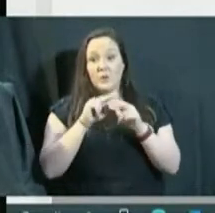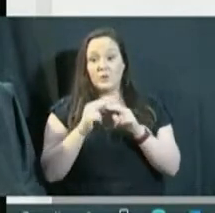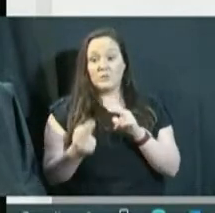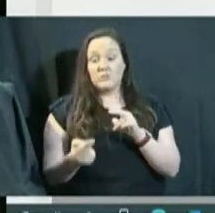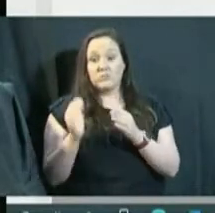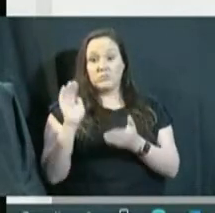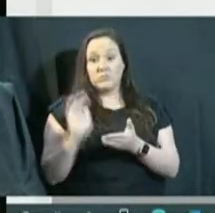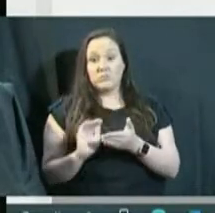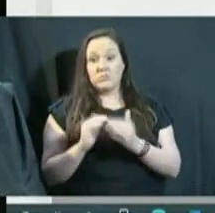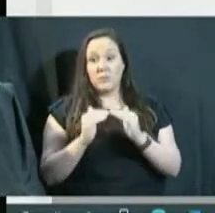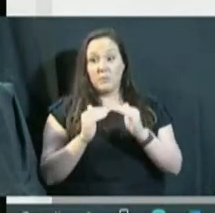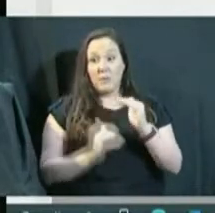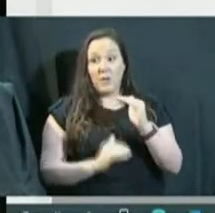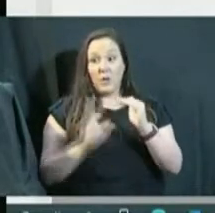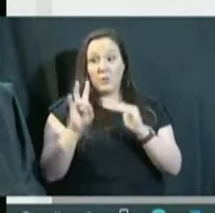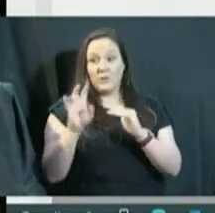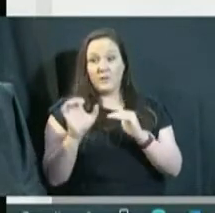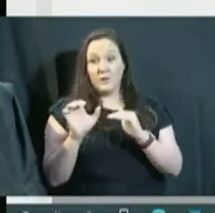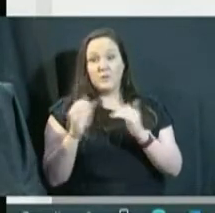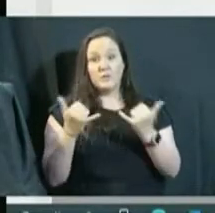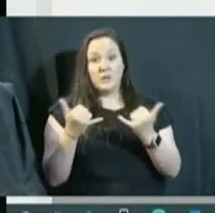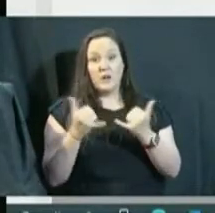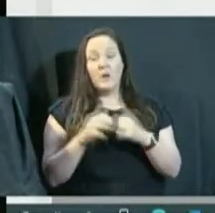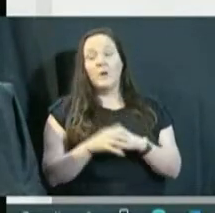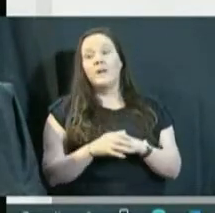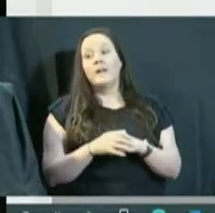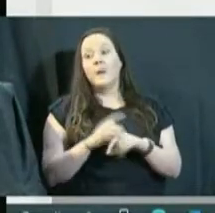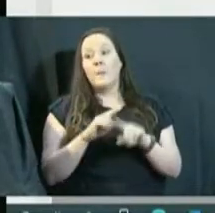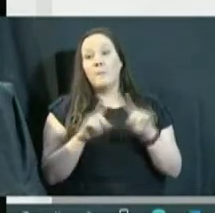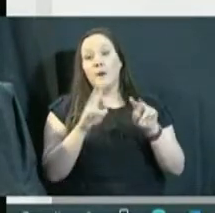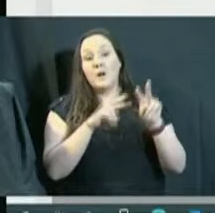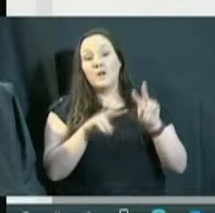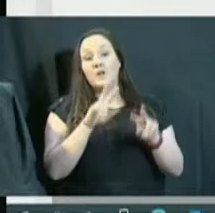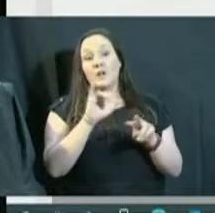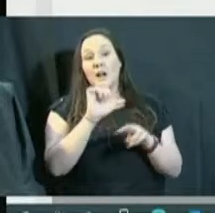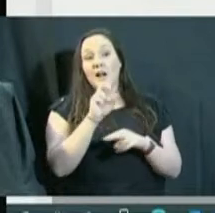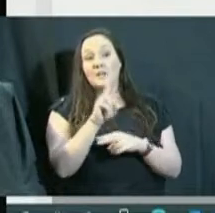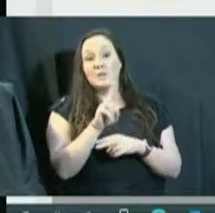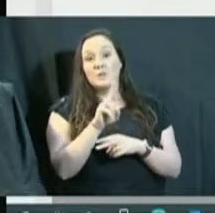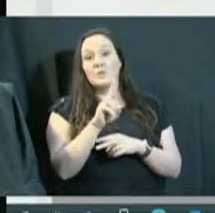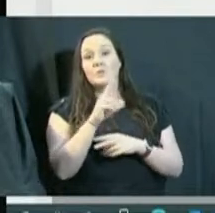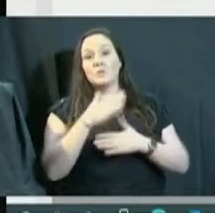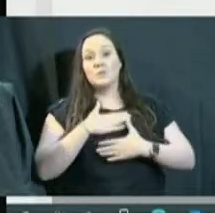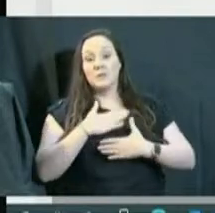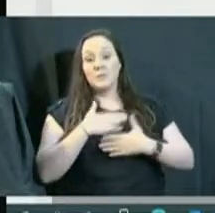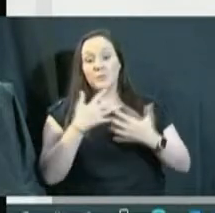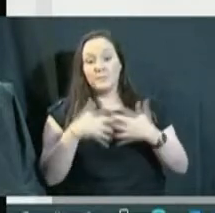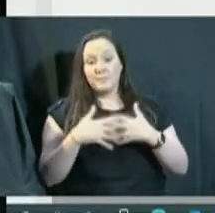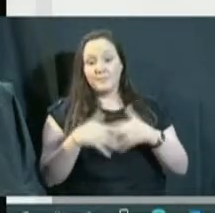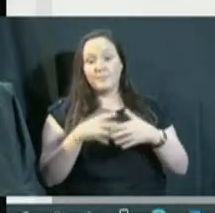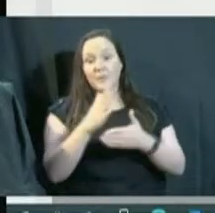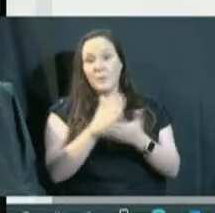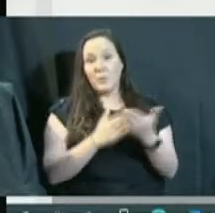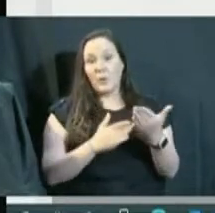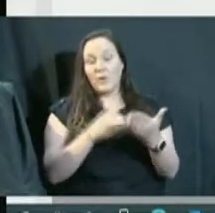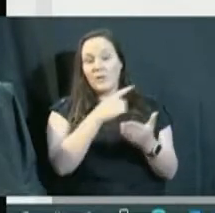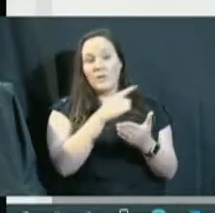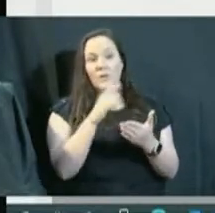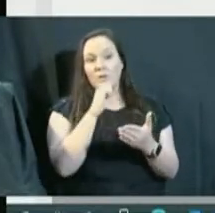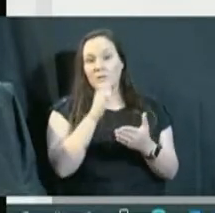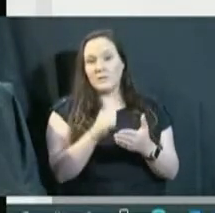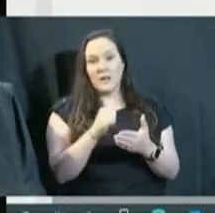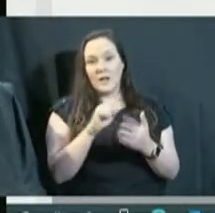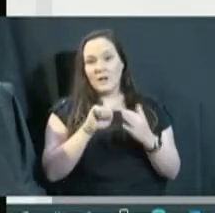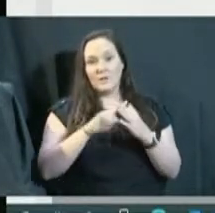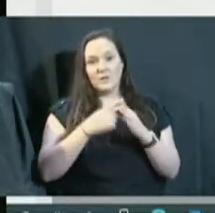below 700 at this point. But then if you look at the ICU piece and you look at the ventilator piece, those have not